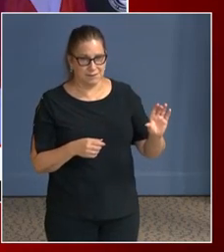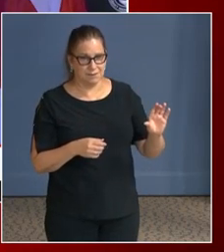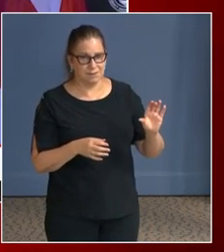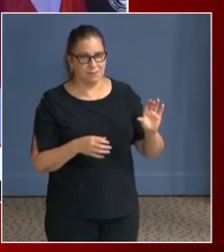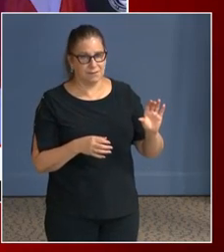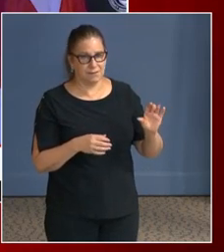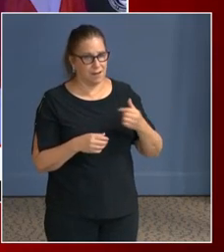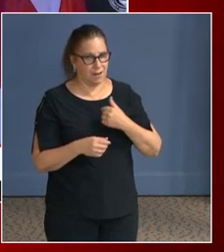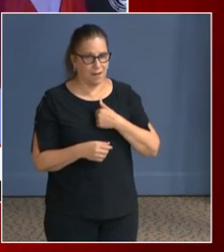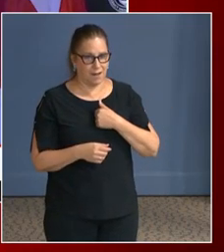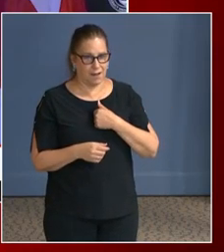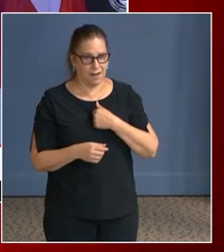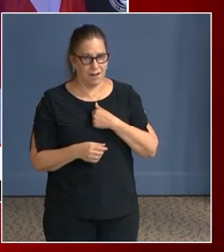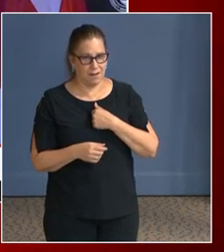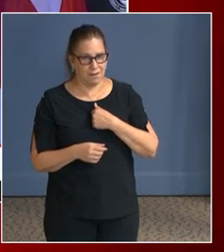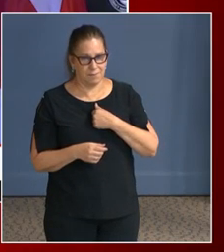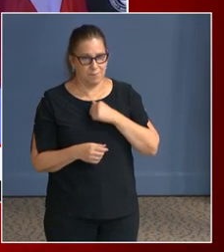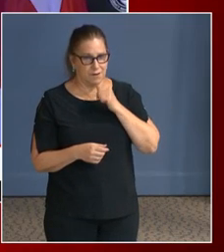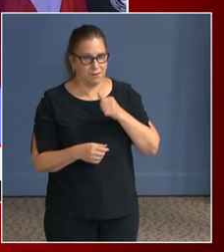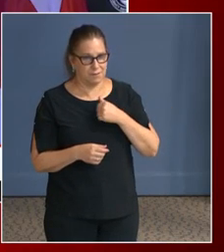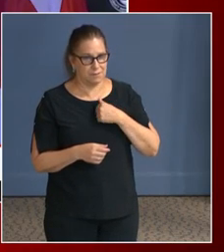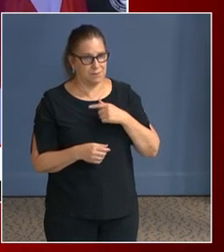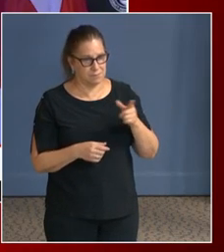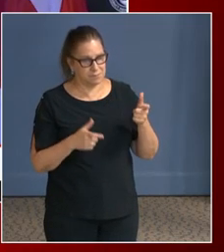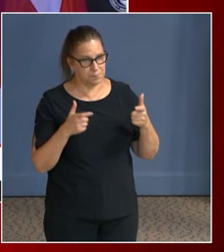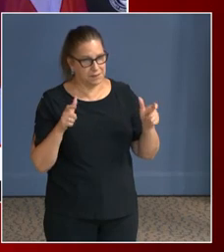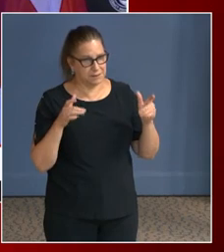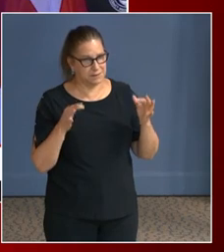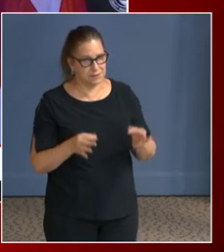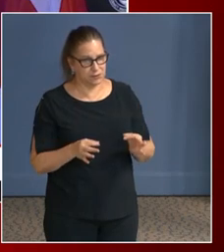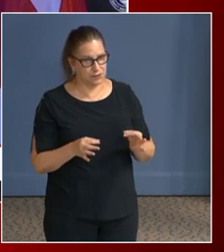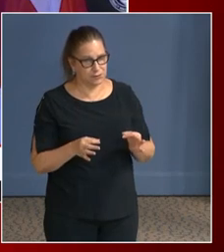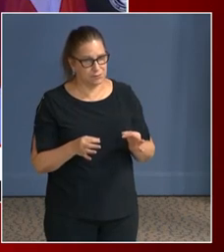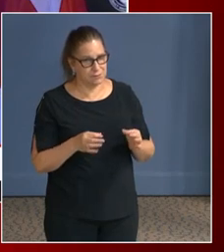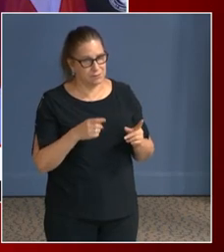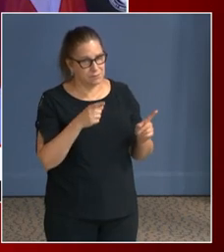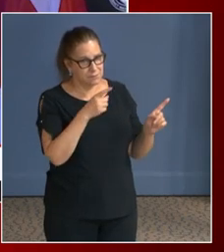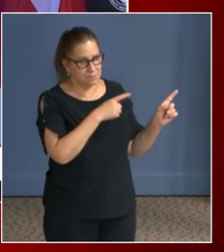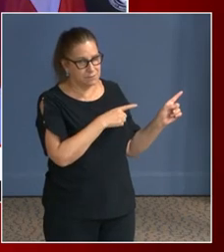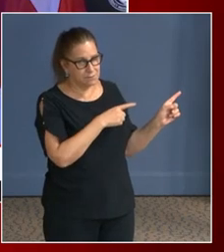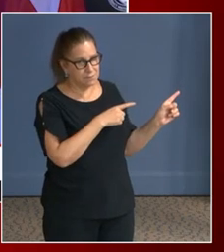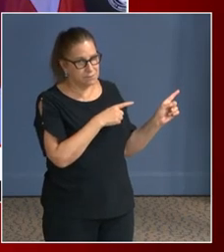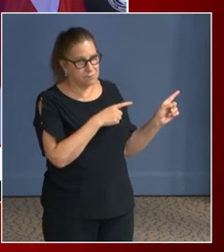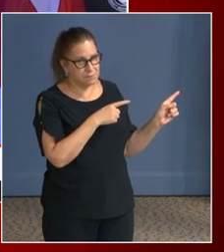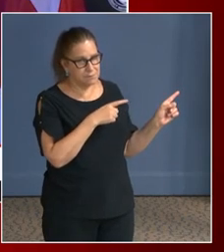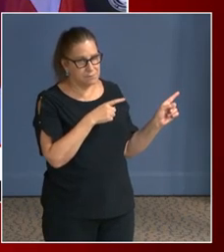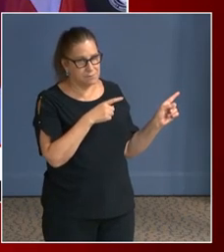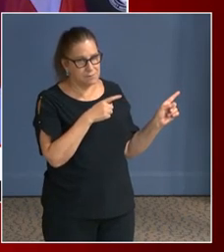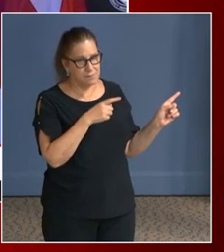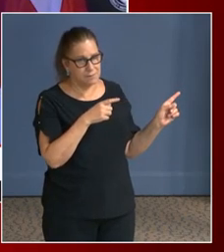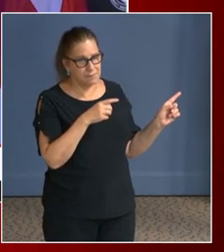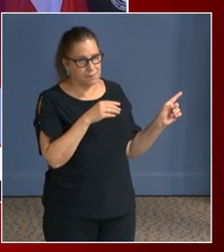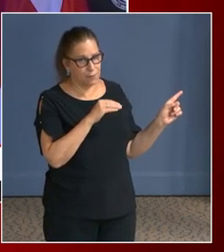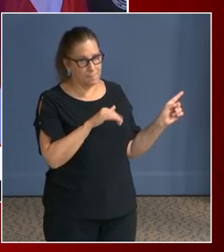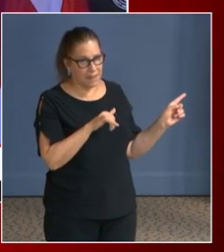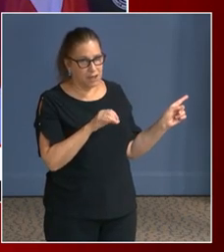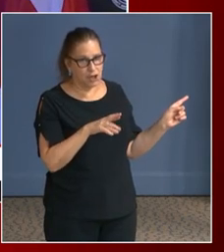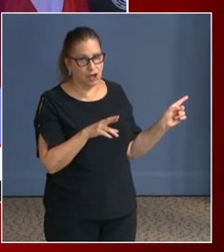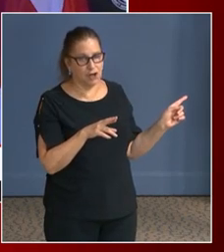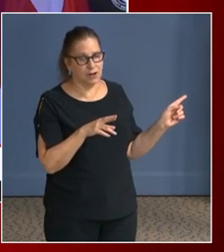district. to make the decisions, correct? I'm sorry. It's up to you, Mrs. Bowser, the mayor of Washington,